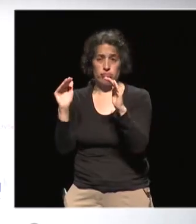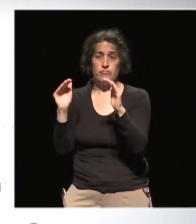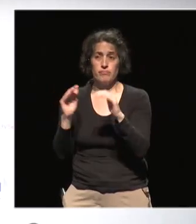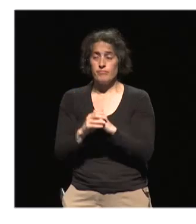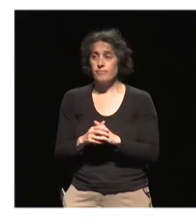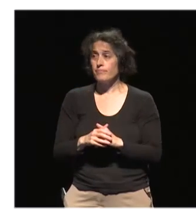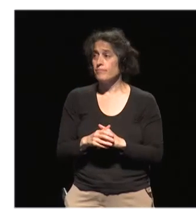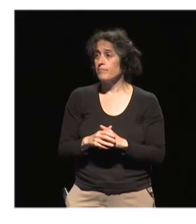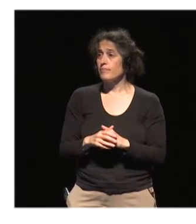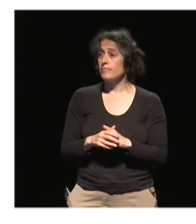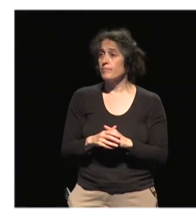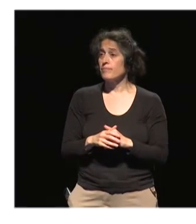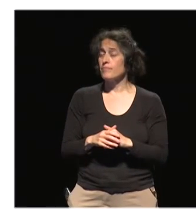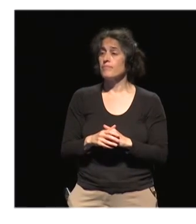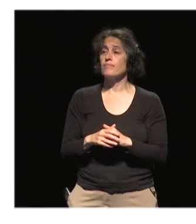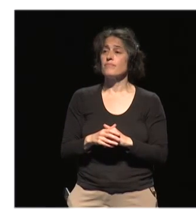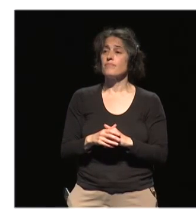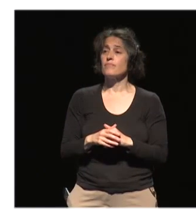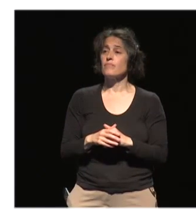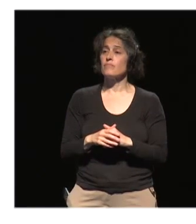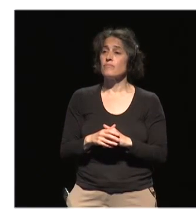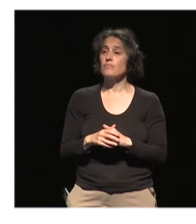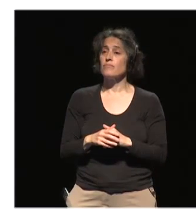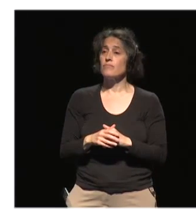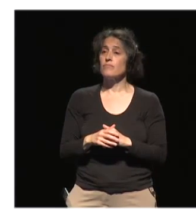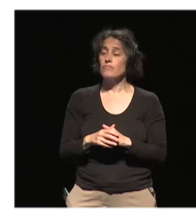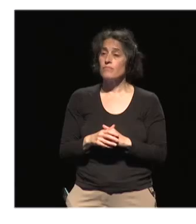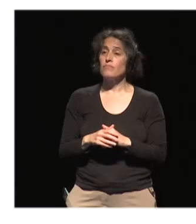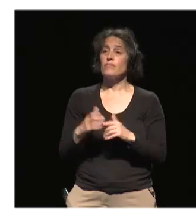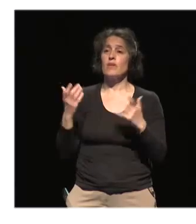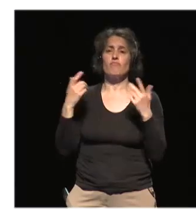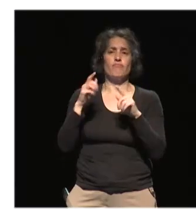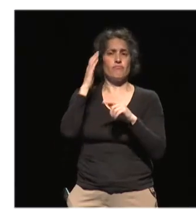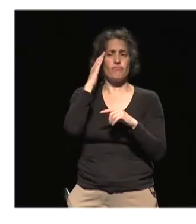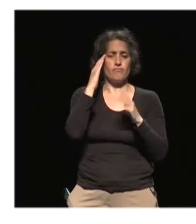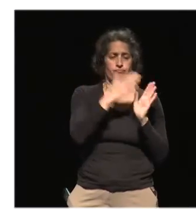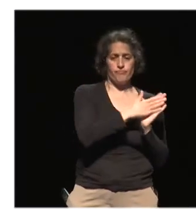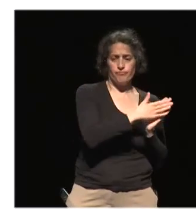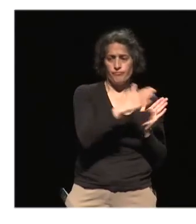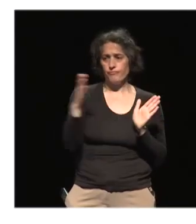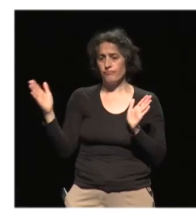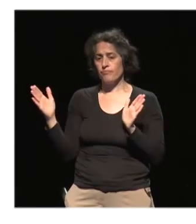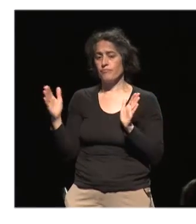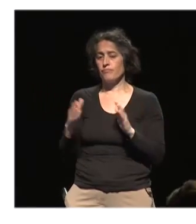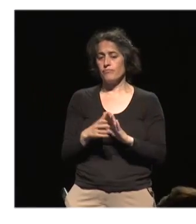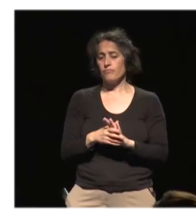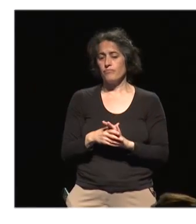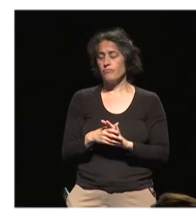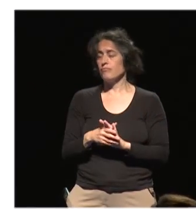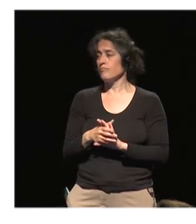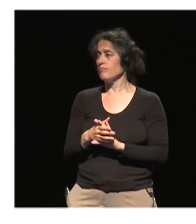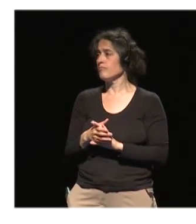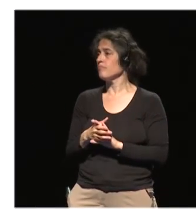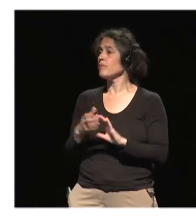arguing from across the table. One of the areas, because this has been touched by the previous speakers, of course,